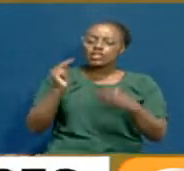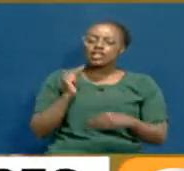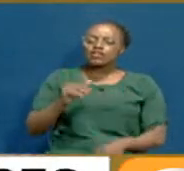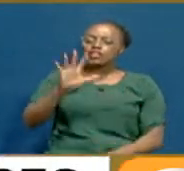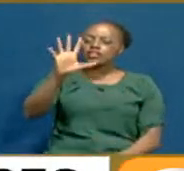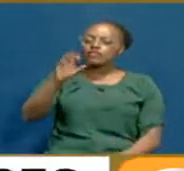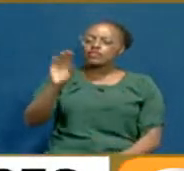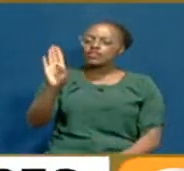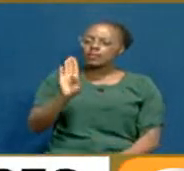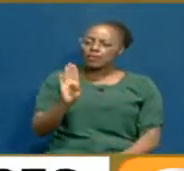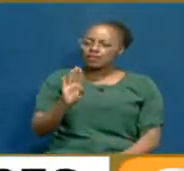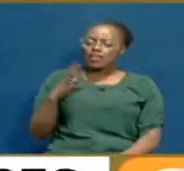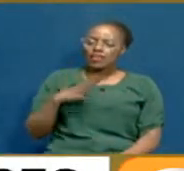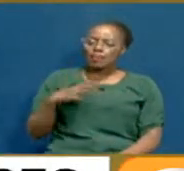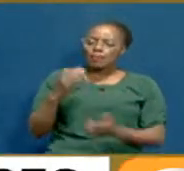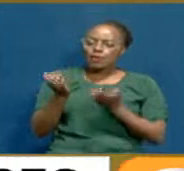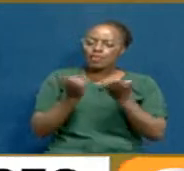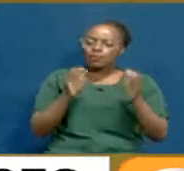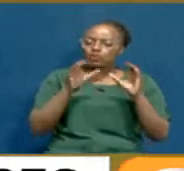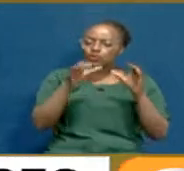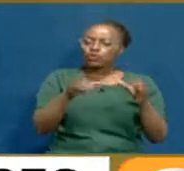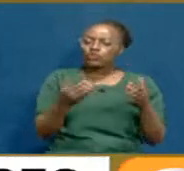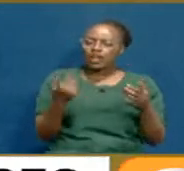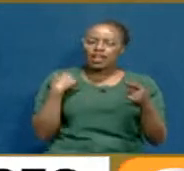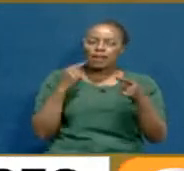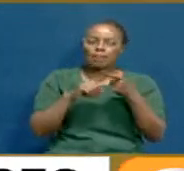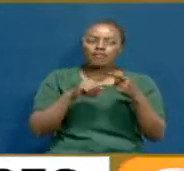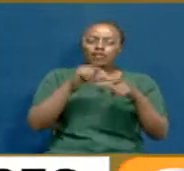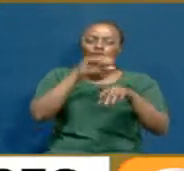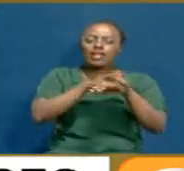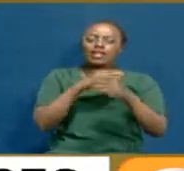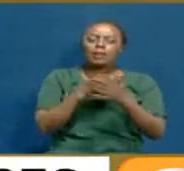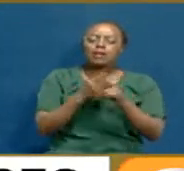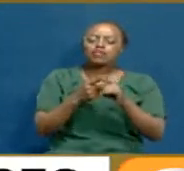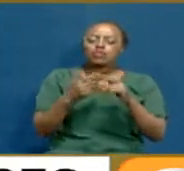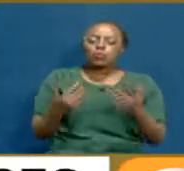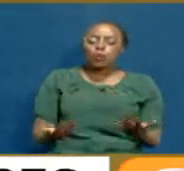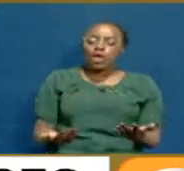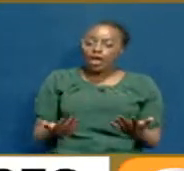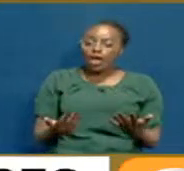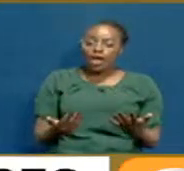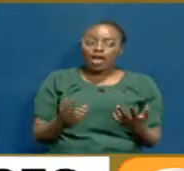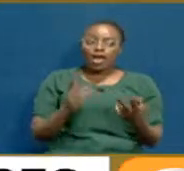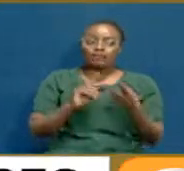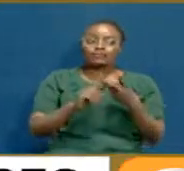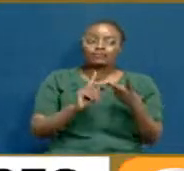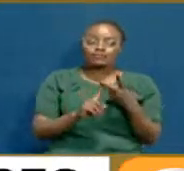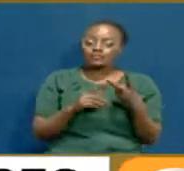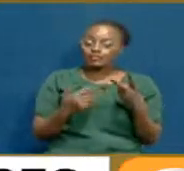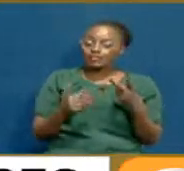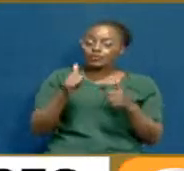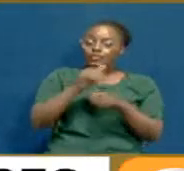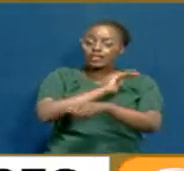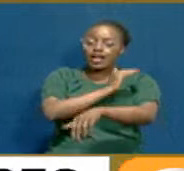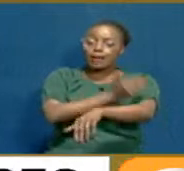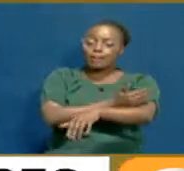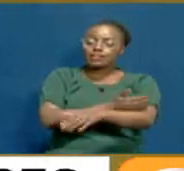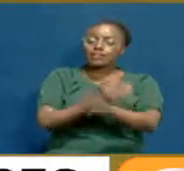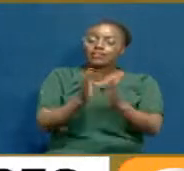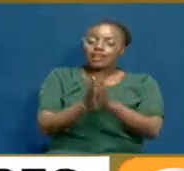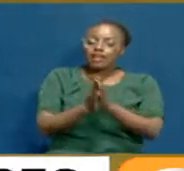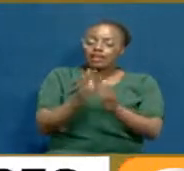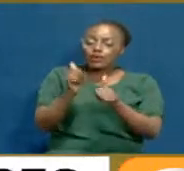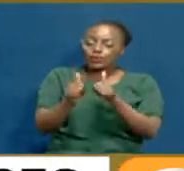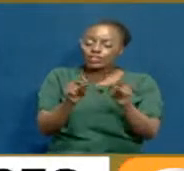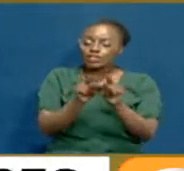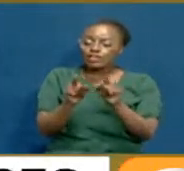for us people in the business community, one, where are you going to get the money from? Two, In what capacity or